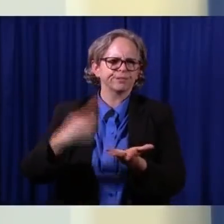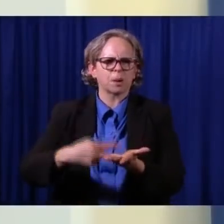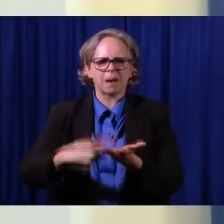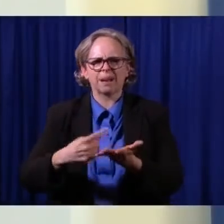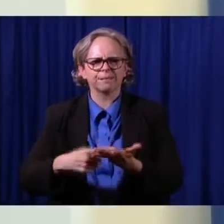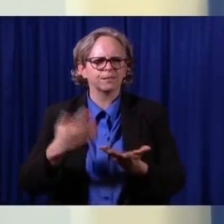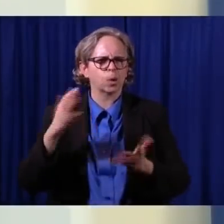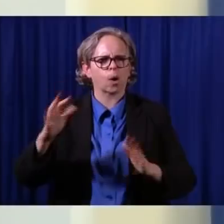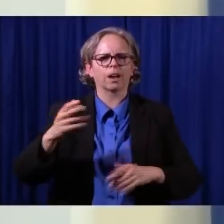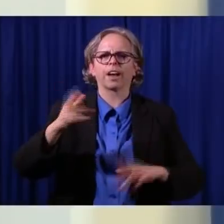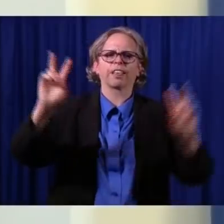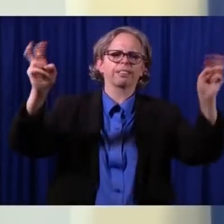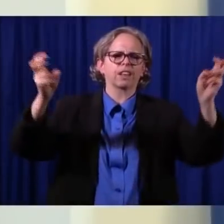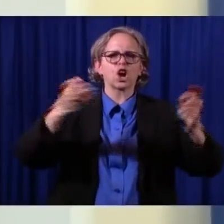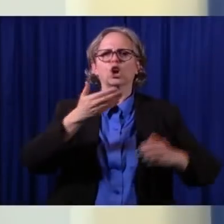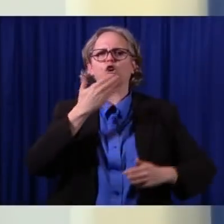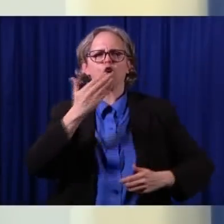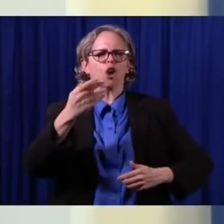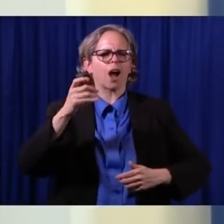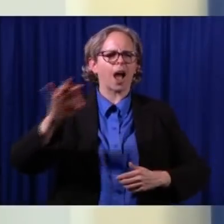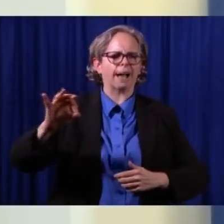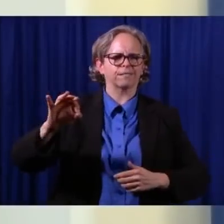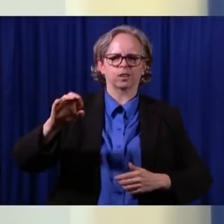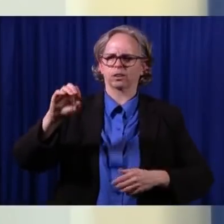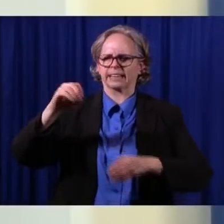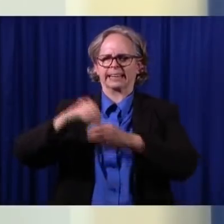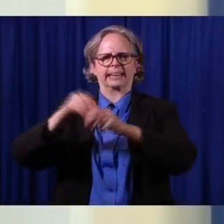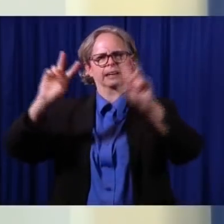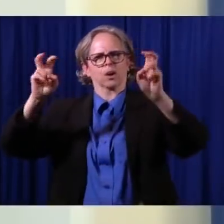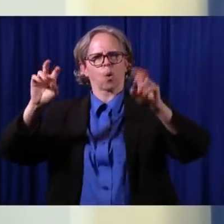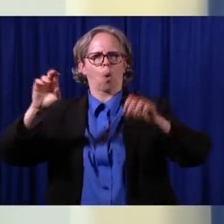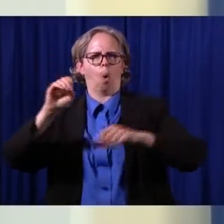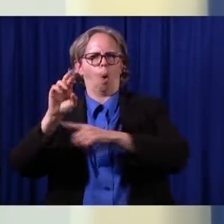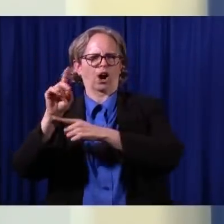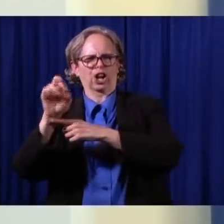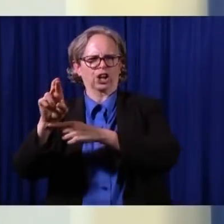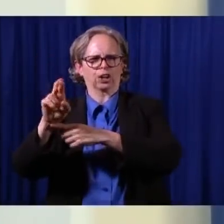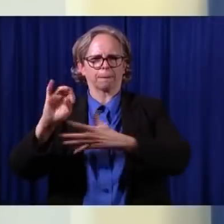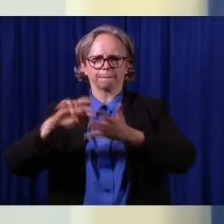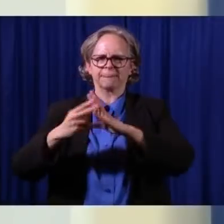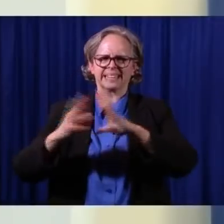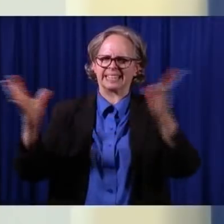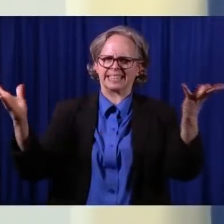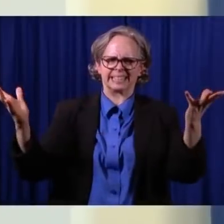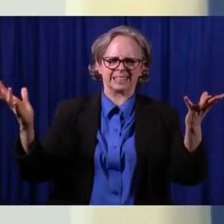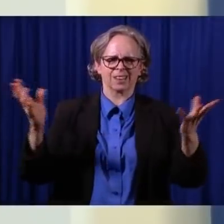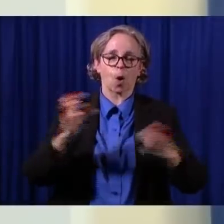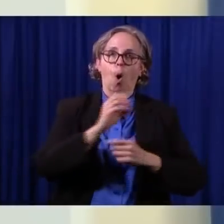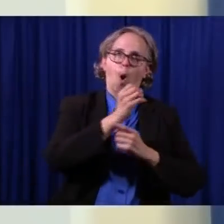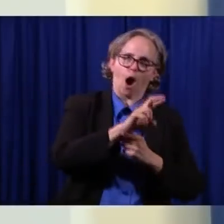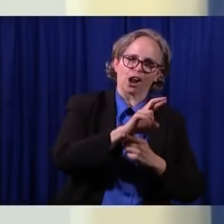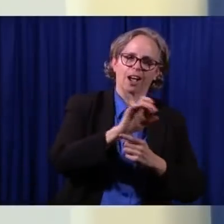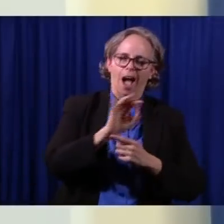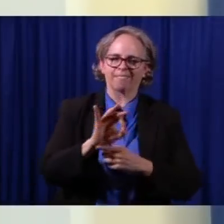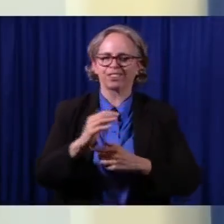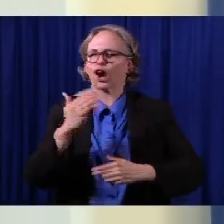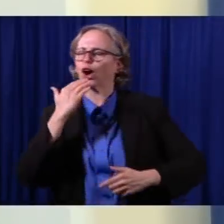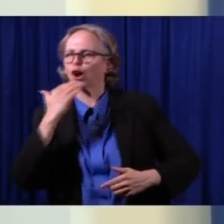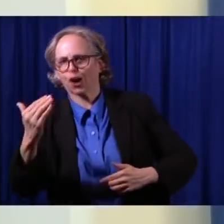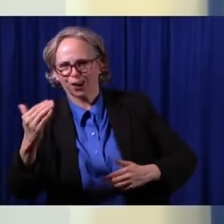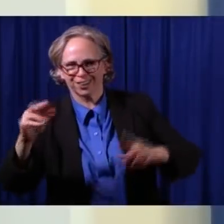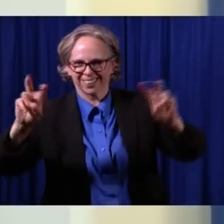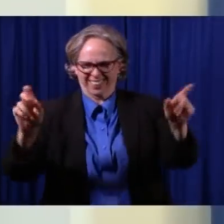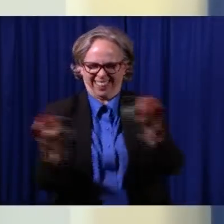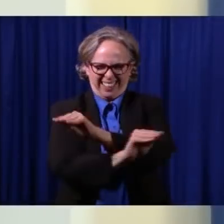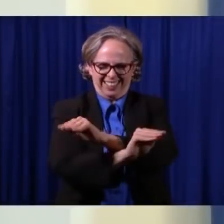I said, so thank you, go on for the order of the good. And that became a catchphrase for us at ODH. We